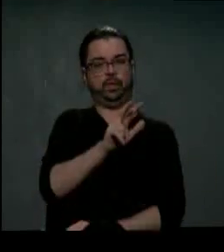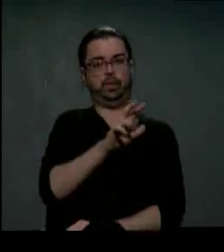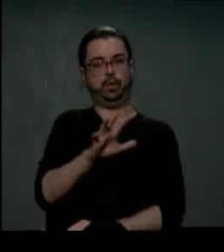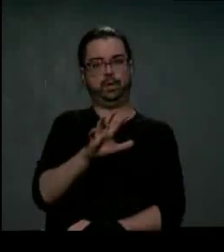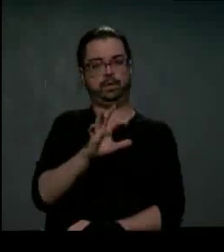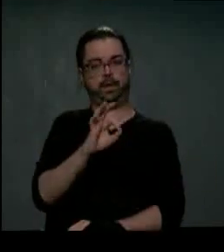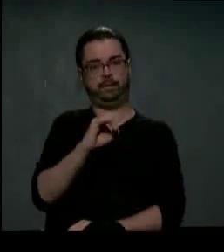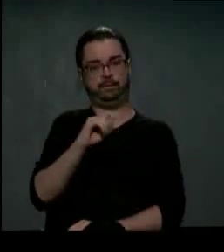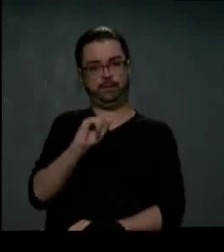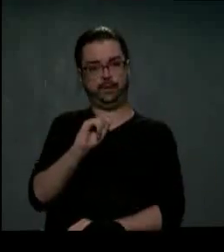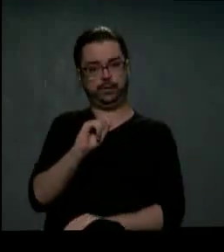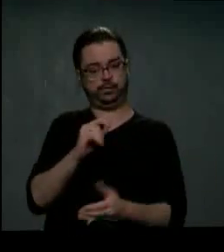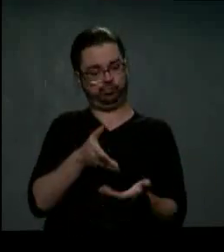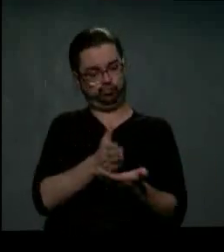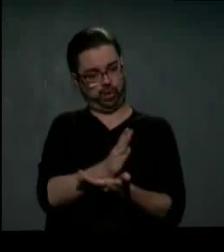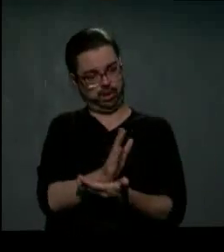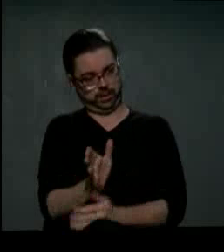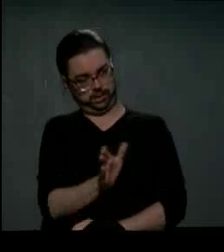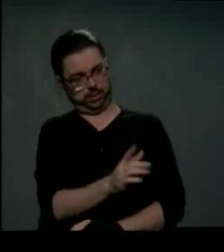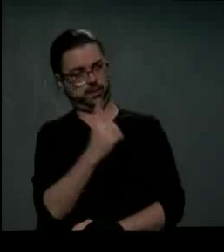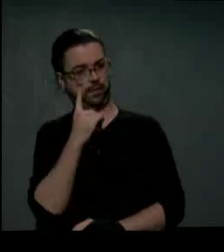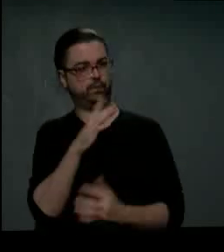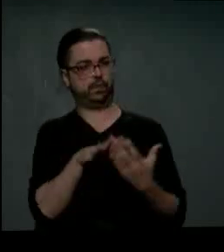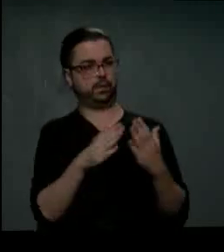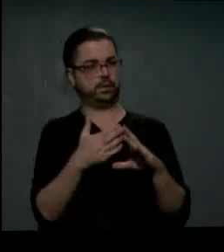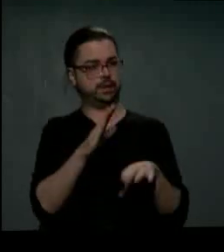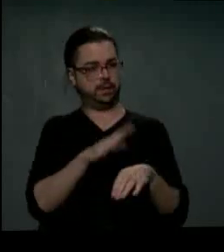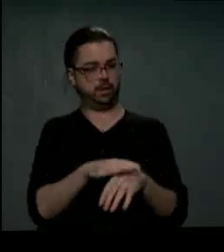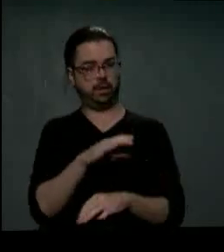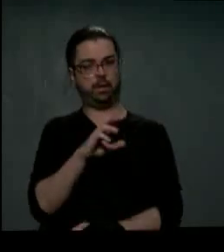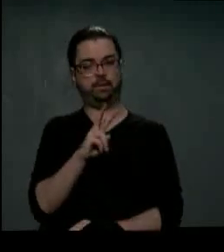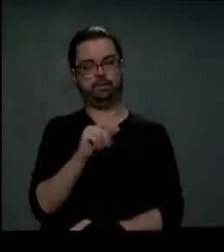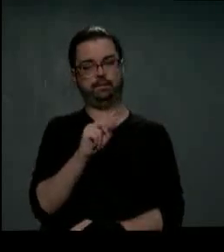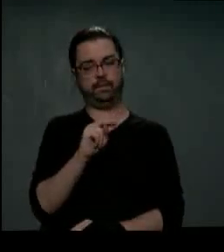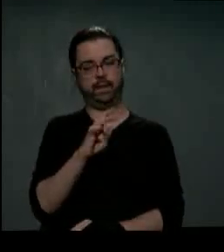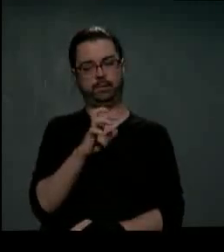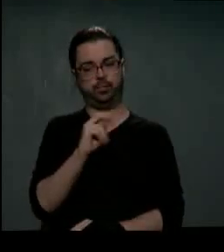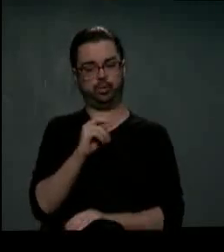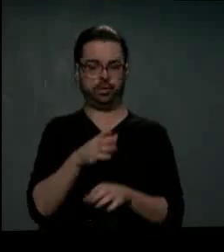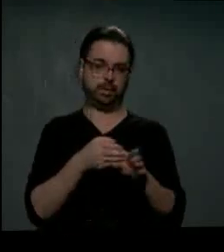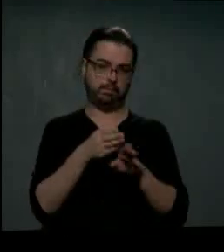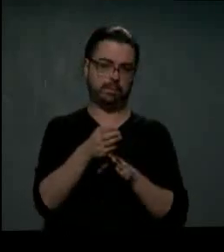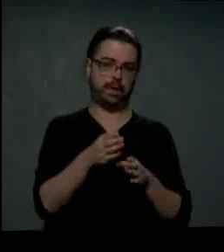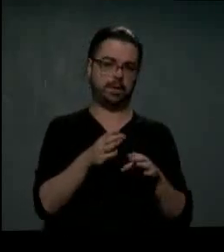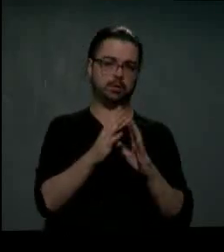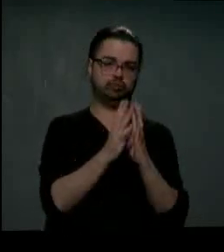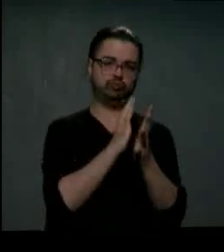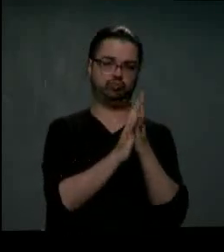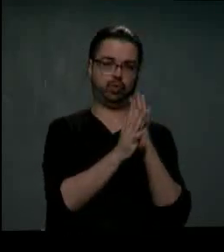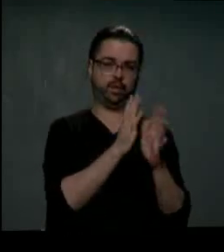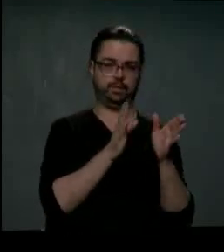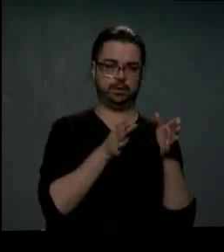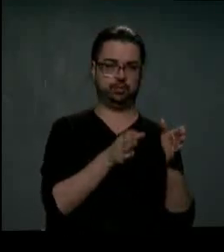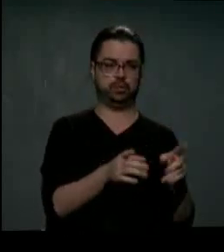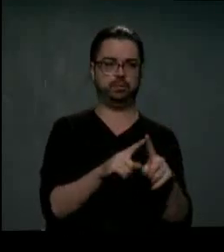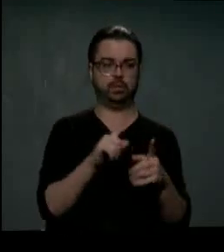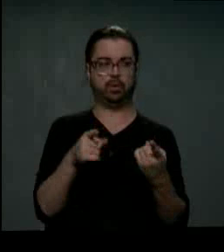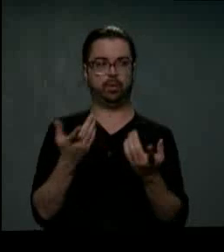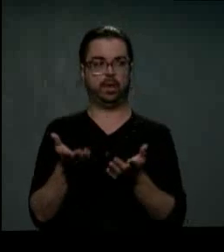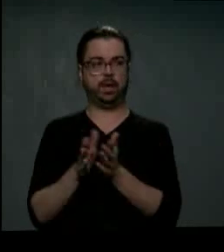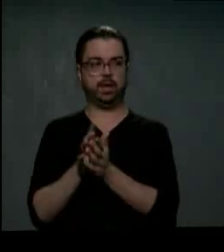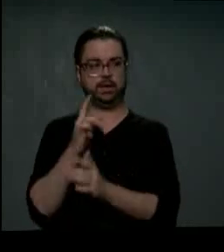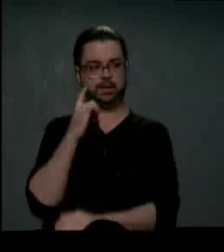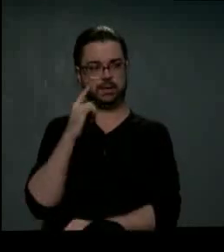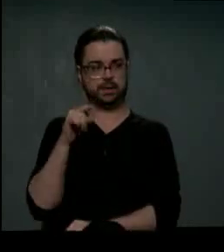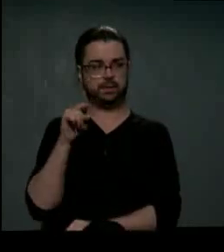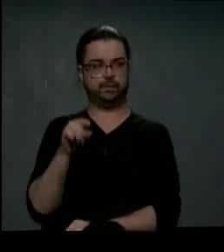35-foot rights for the city on Van Buren, the main traffic street, but only asking for the waiver here